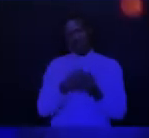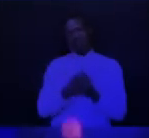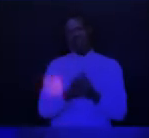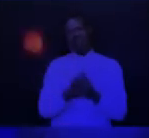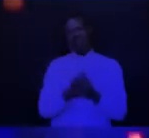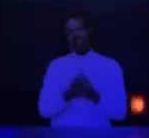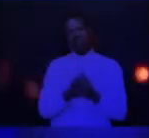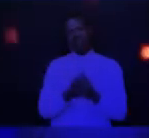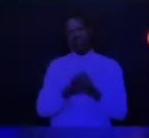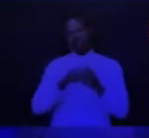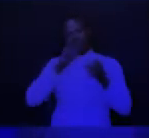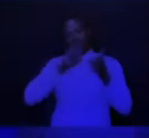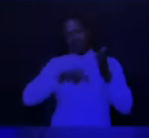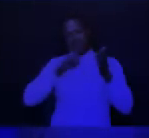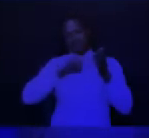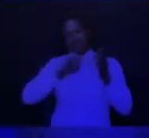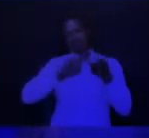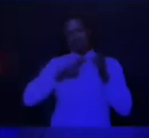Chapter